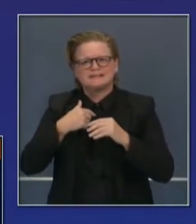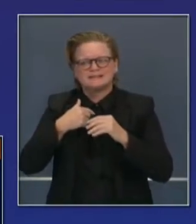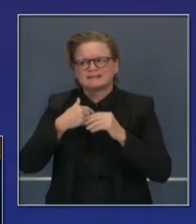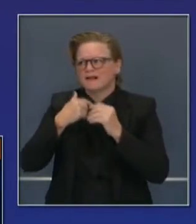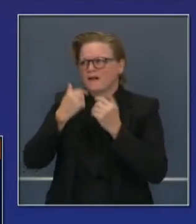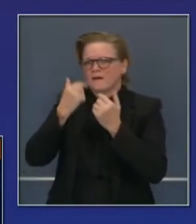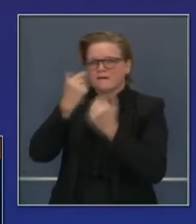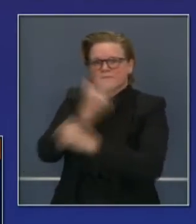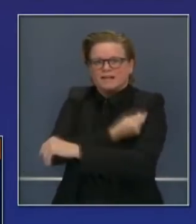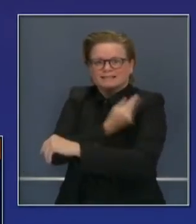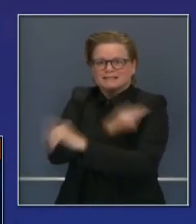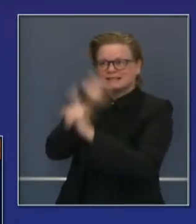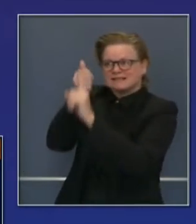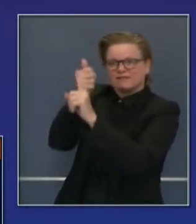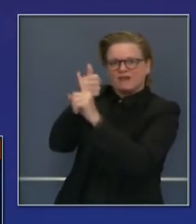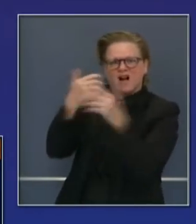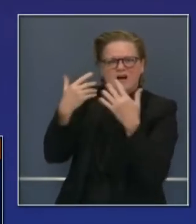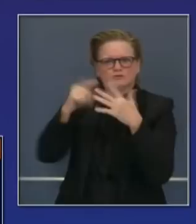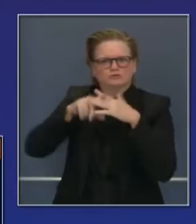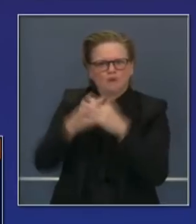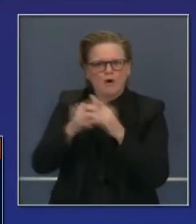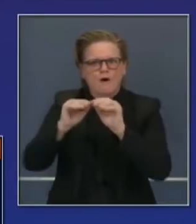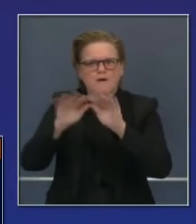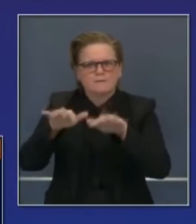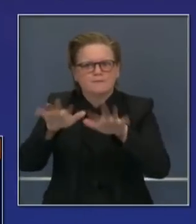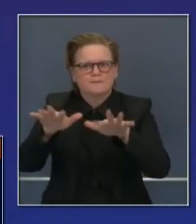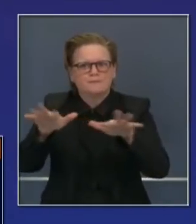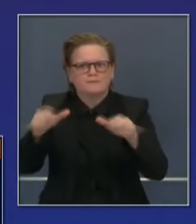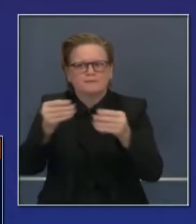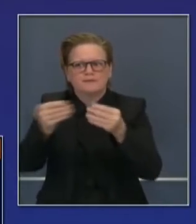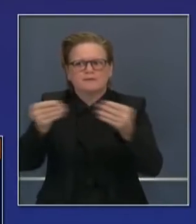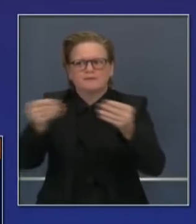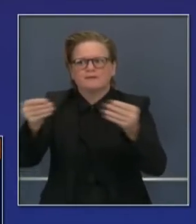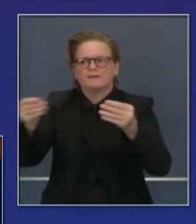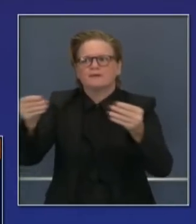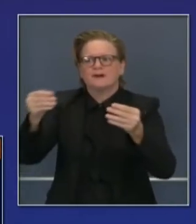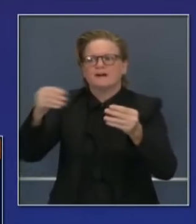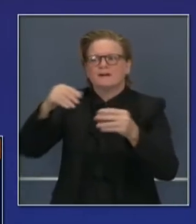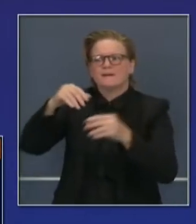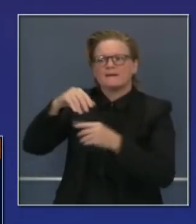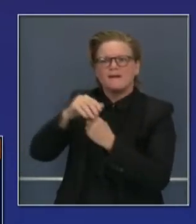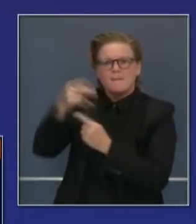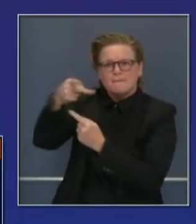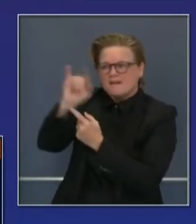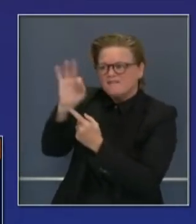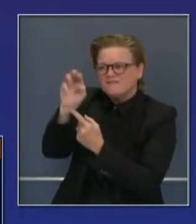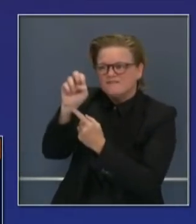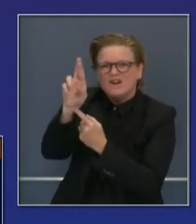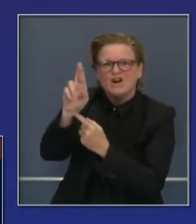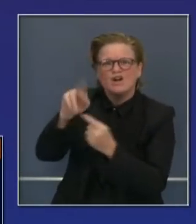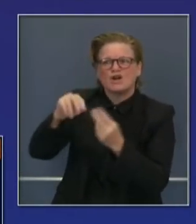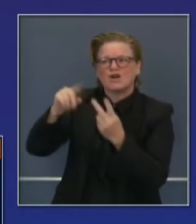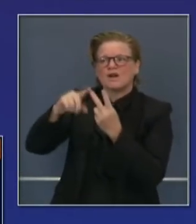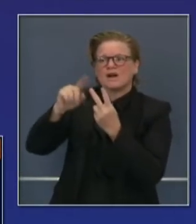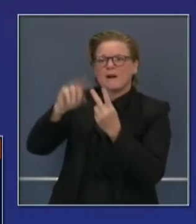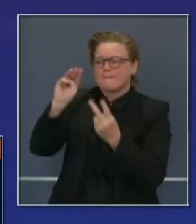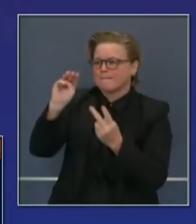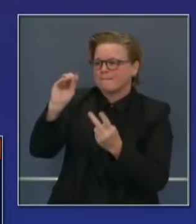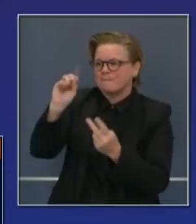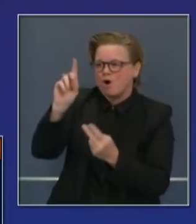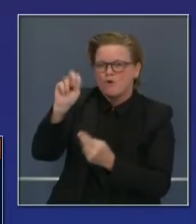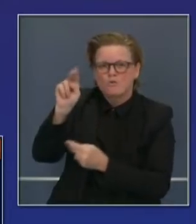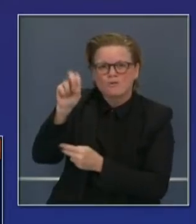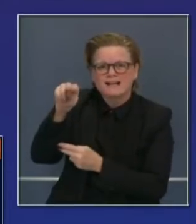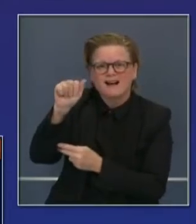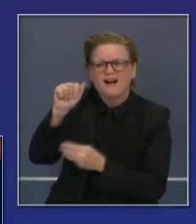one distributor, but by many different distributors, and not just Pfizer, Moderna, not just Oxford vaccine,